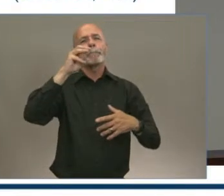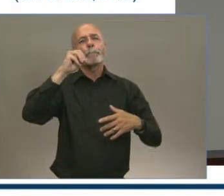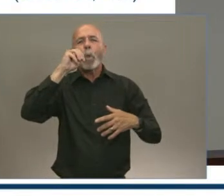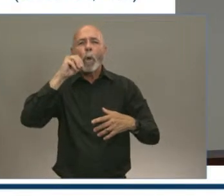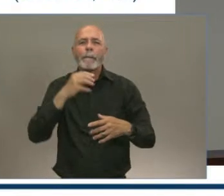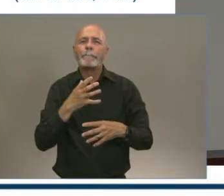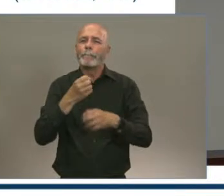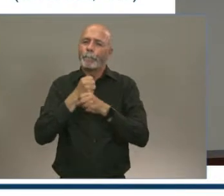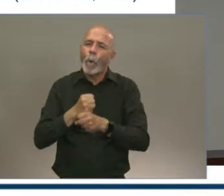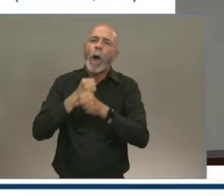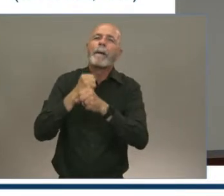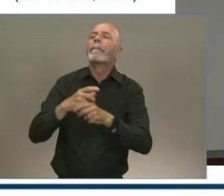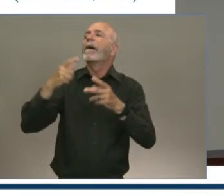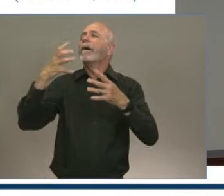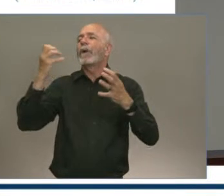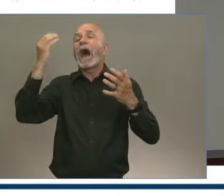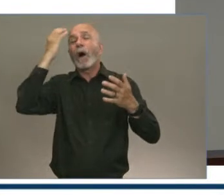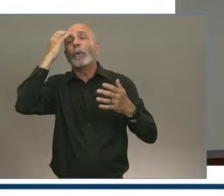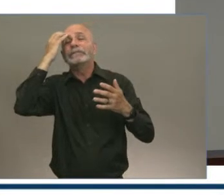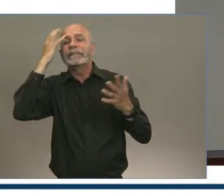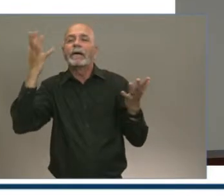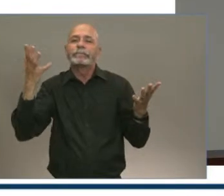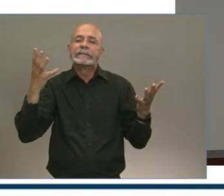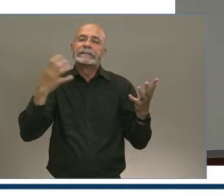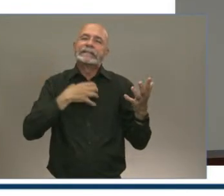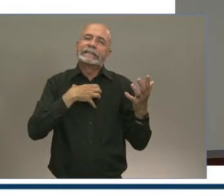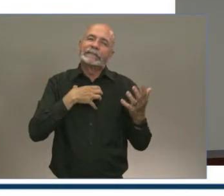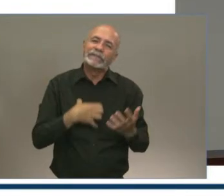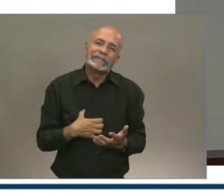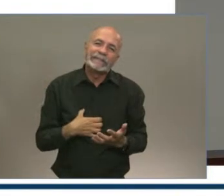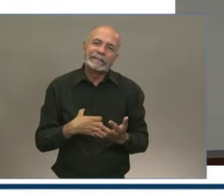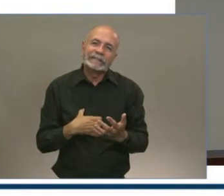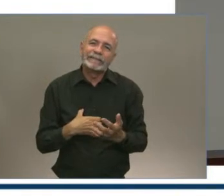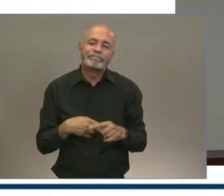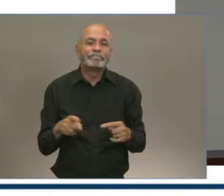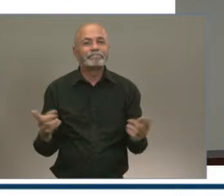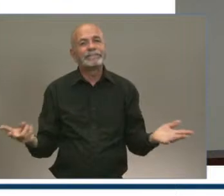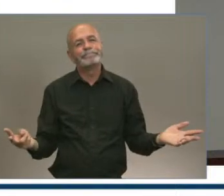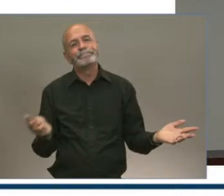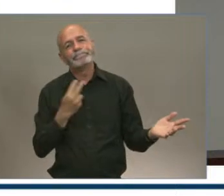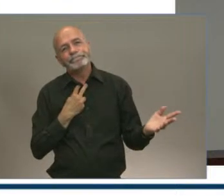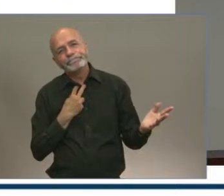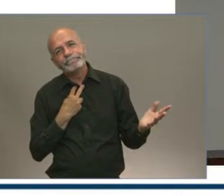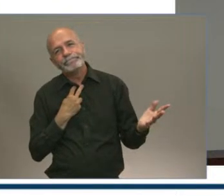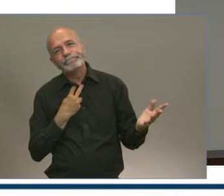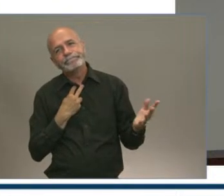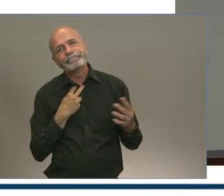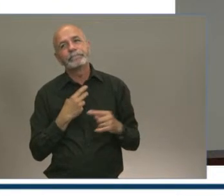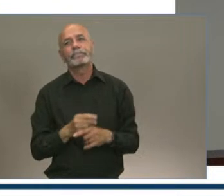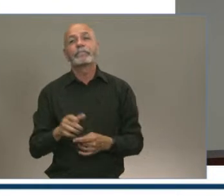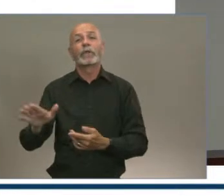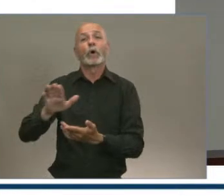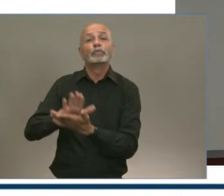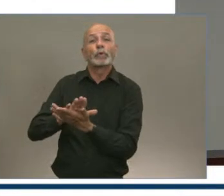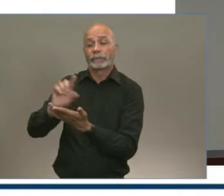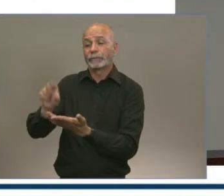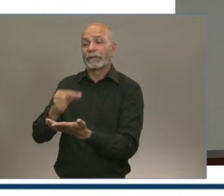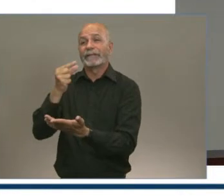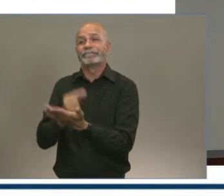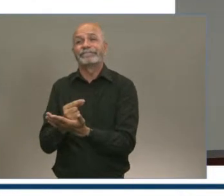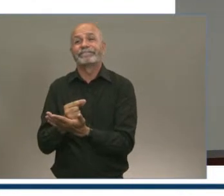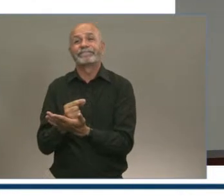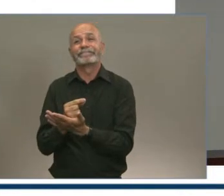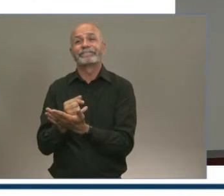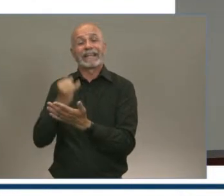accomplishments. I wish it was different myself. But like school graduation ceremonies, any community celebrations